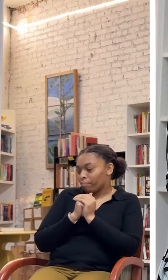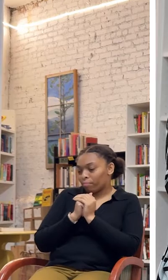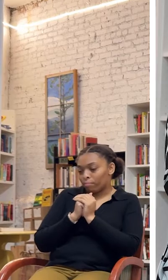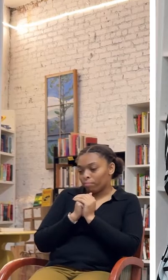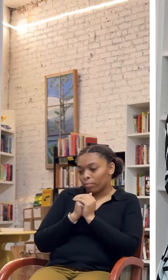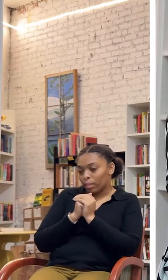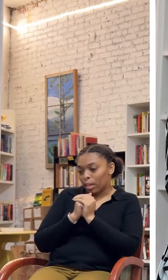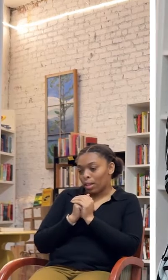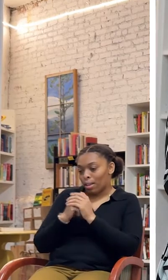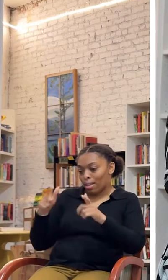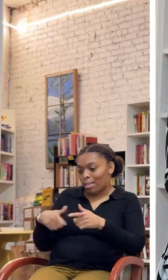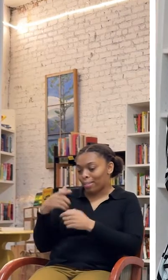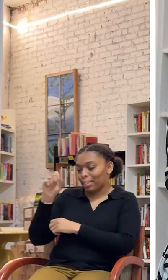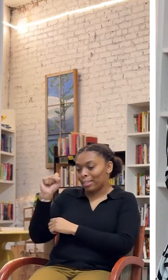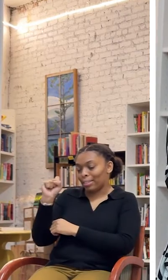being in South Carolina.